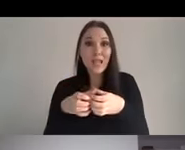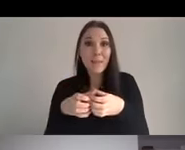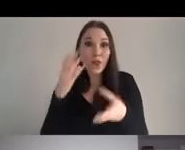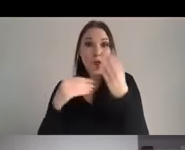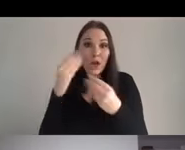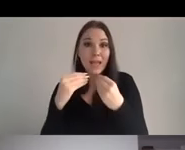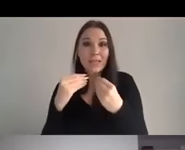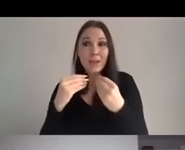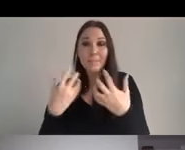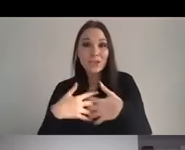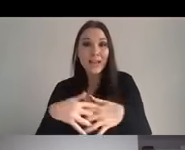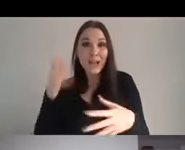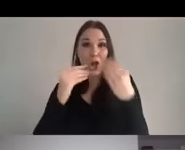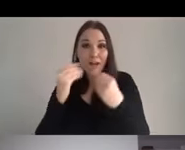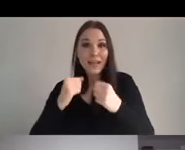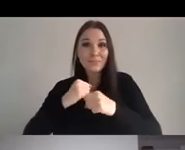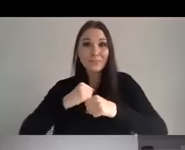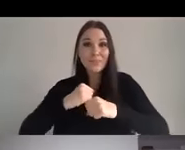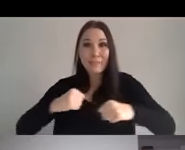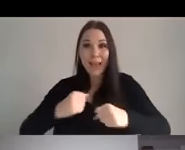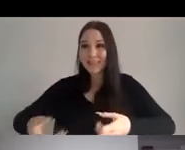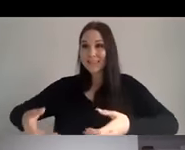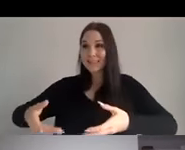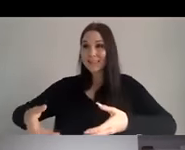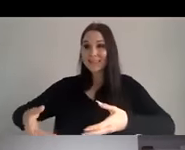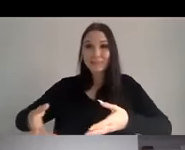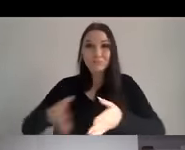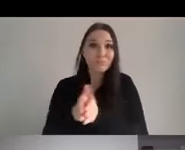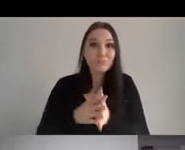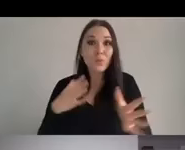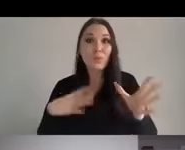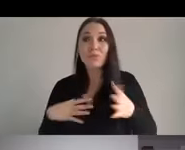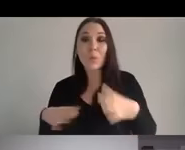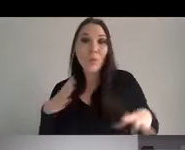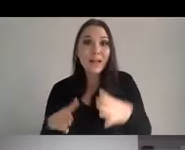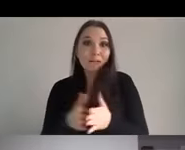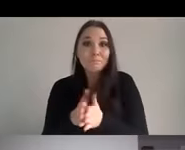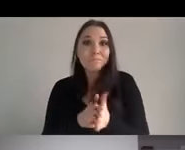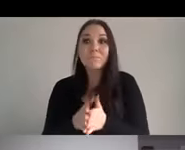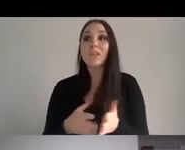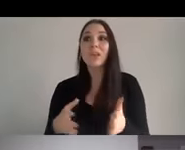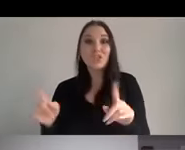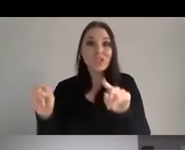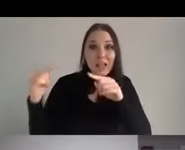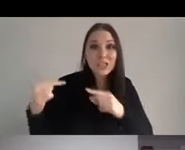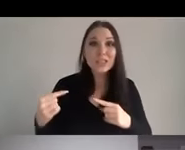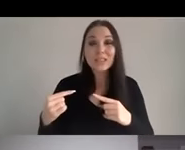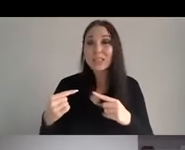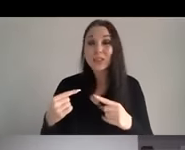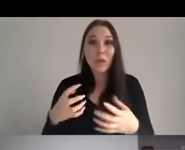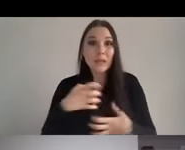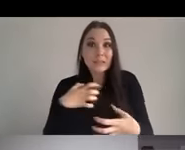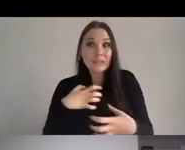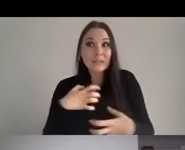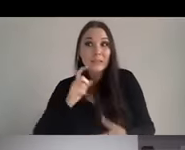creative mindset, and they're willing to take on challenges. They don't get discouraged if the work is hard. So, I mean,